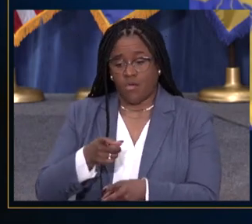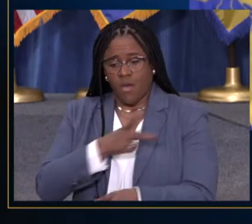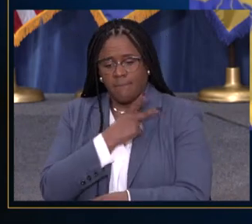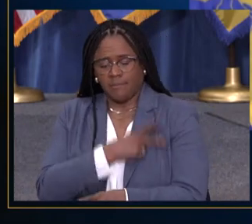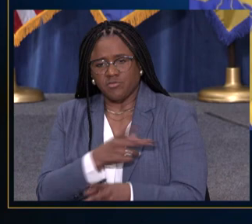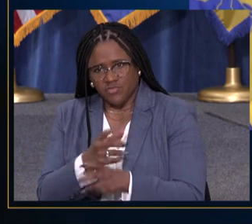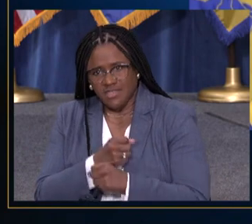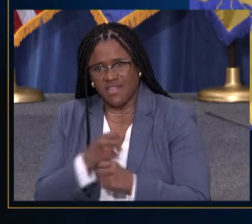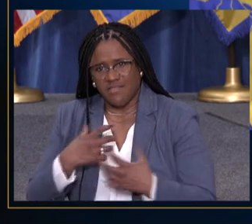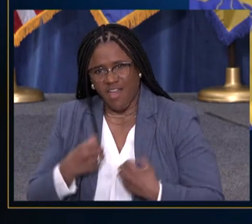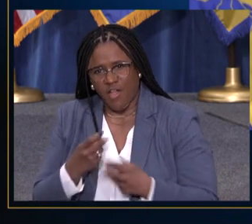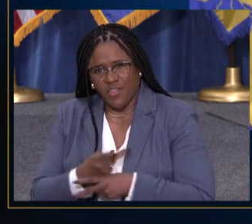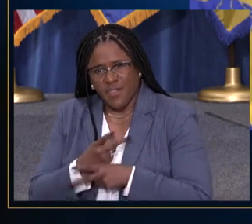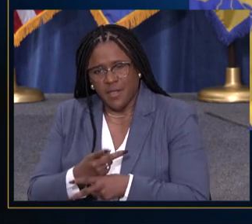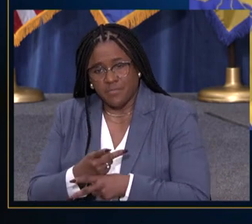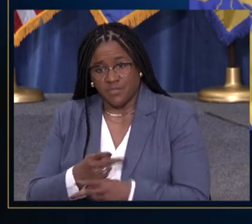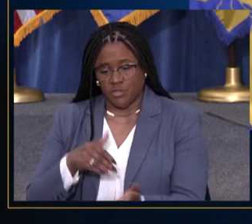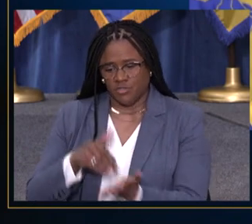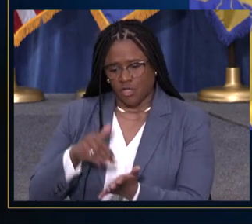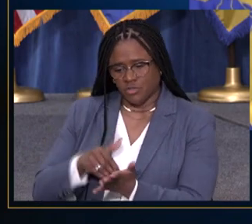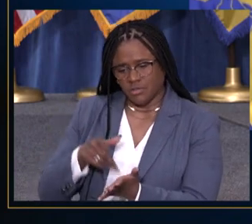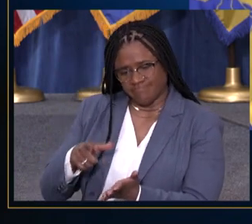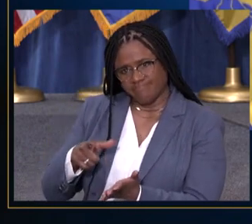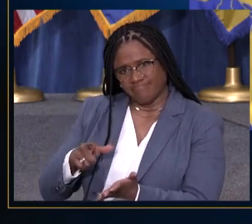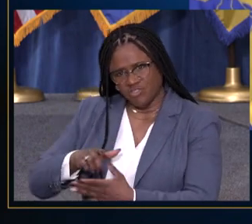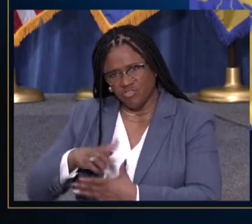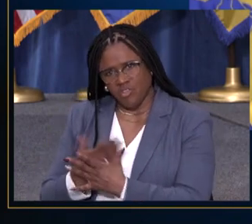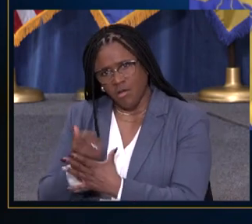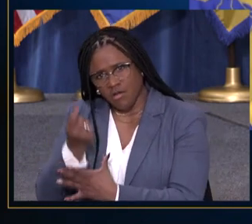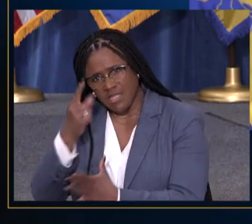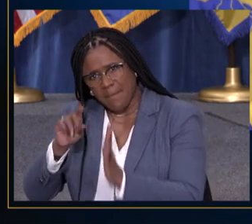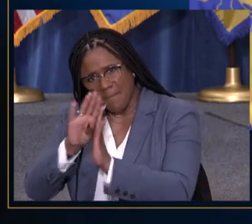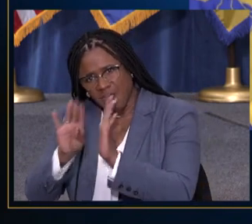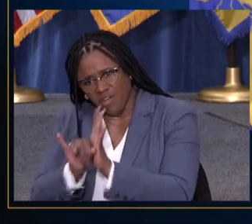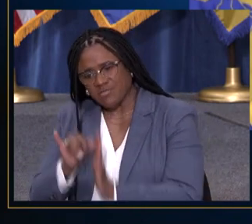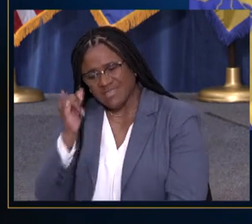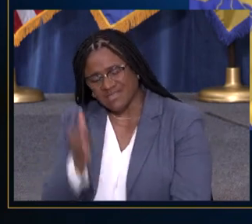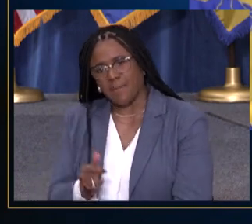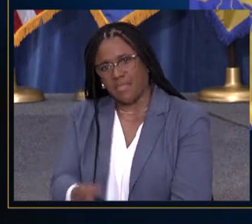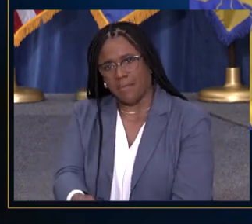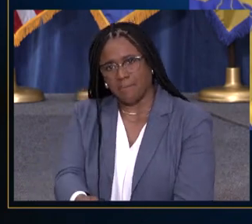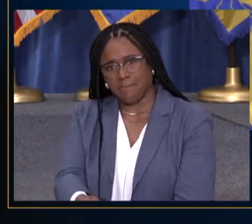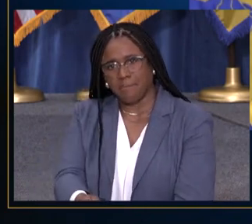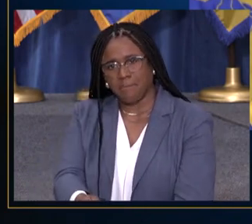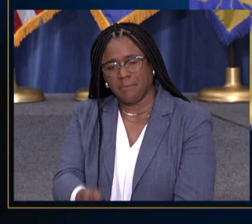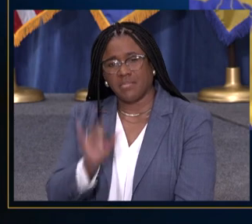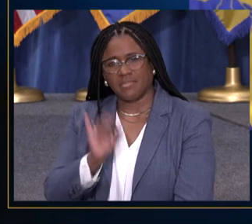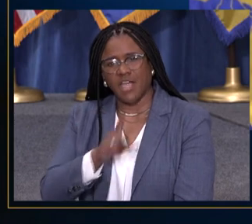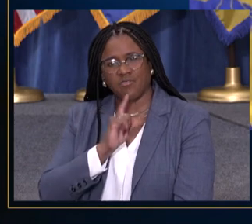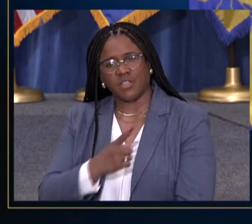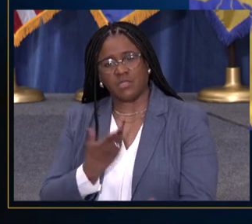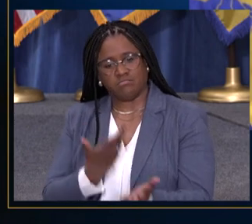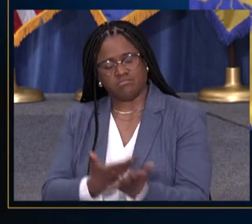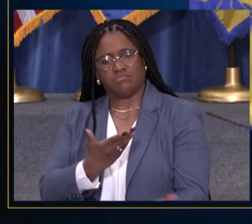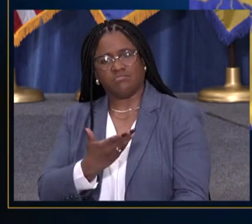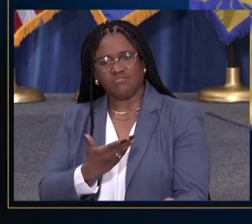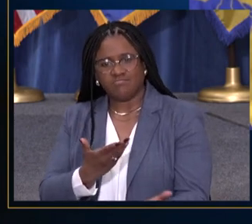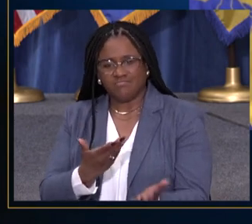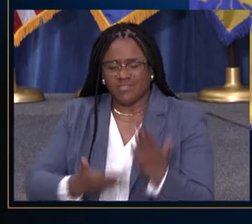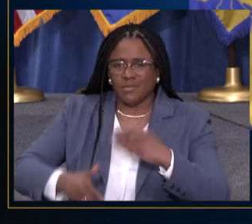receive healthcare from providers who share a background like they come from. It has been shown to improve